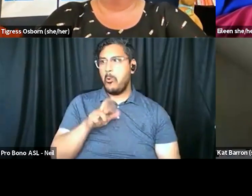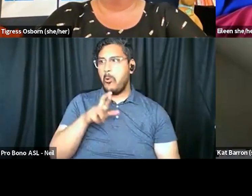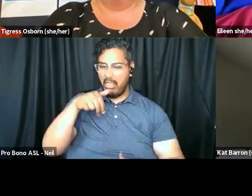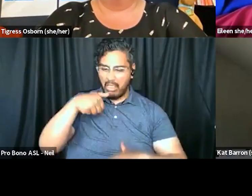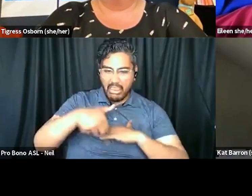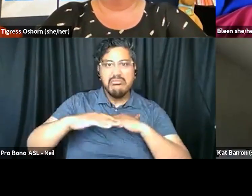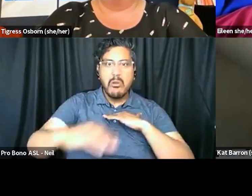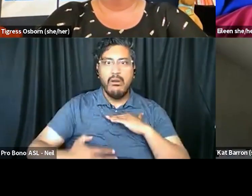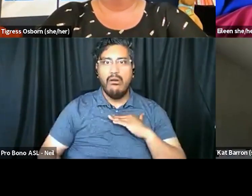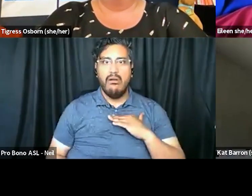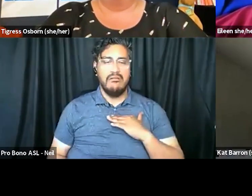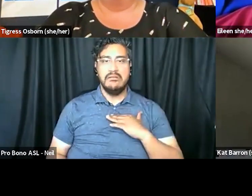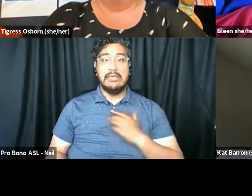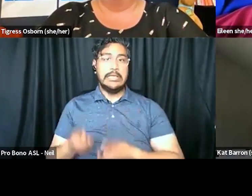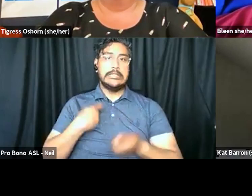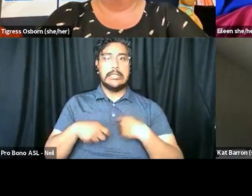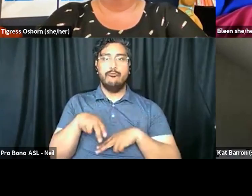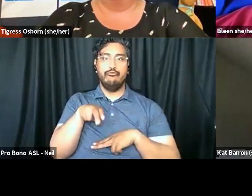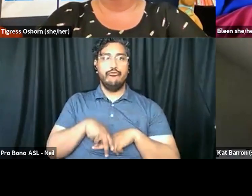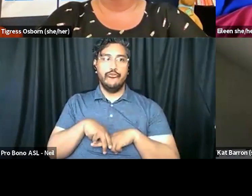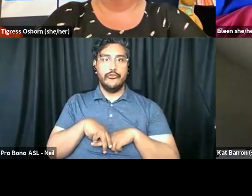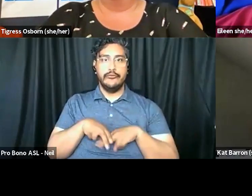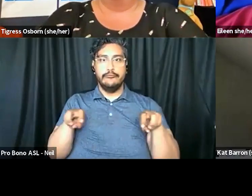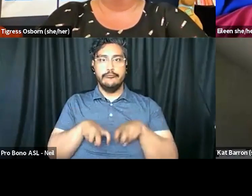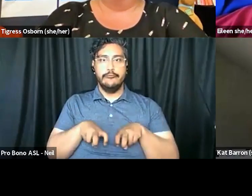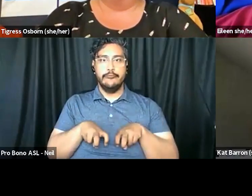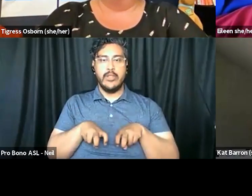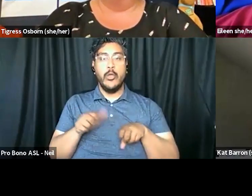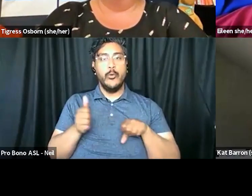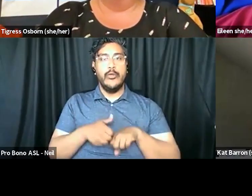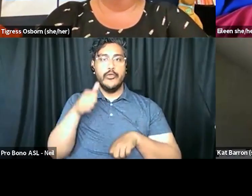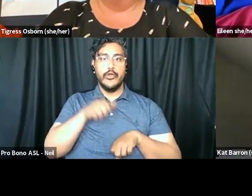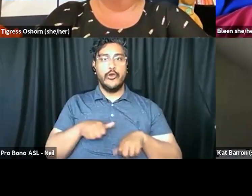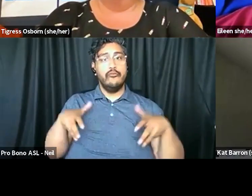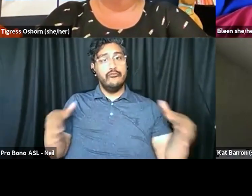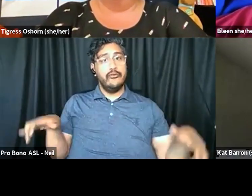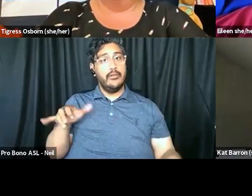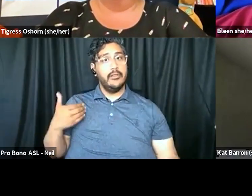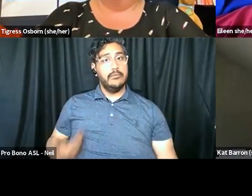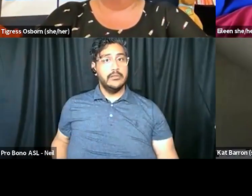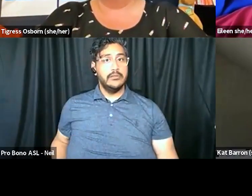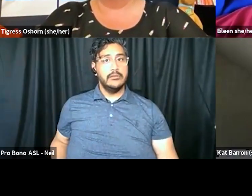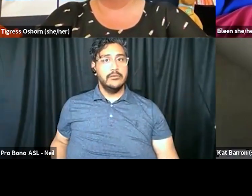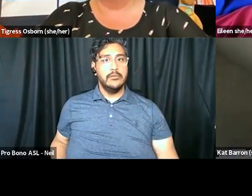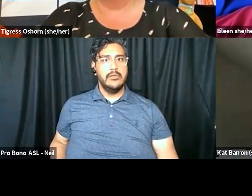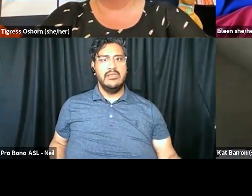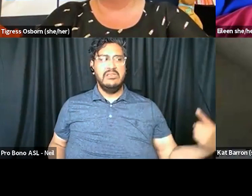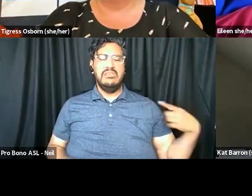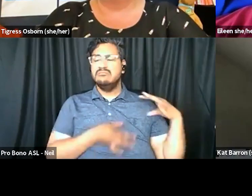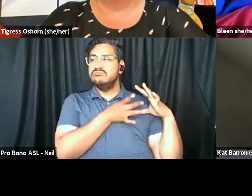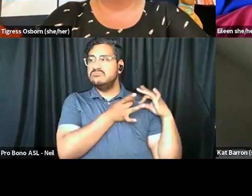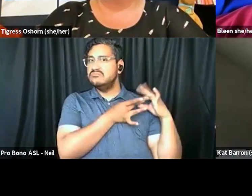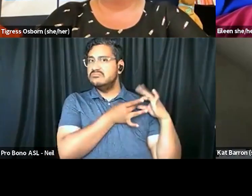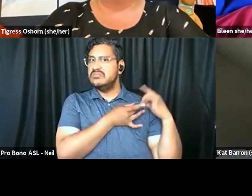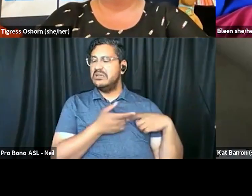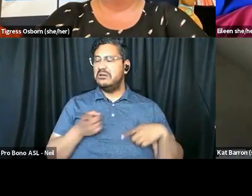the road than sit at the bar knee to knee with a girl as fat as me. He told me that I would look so